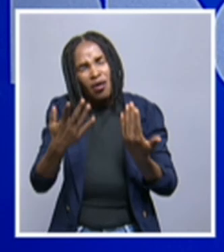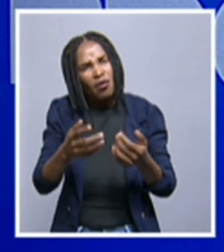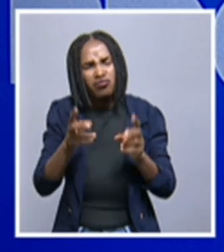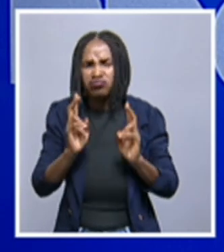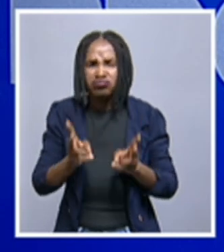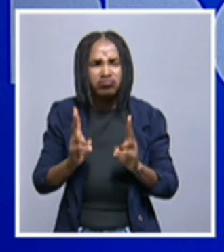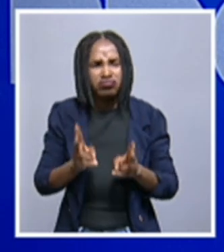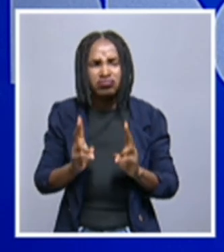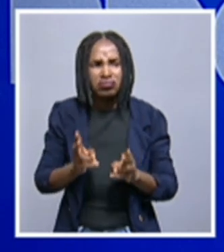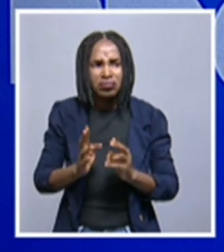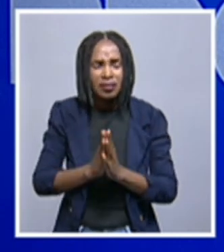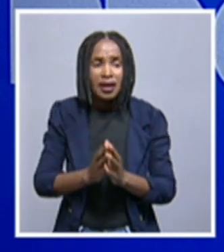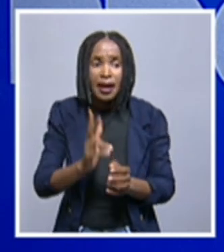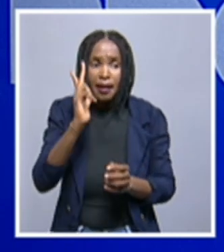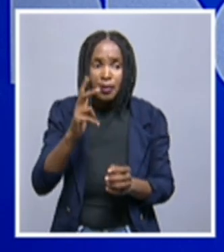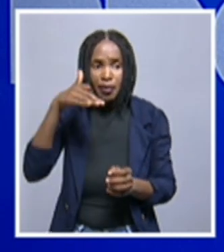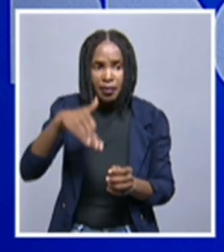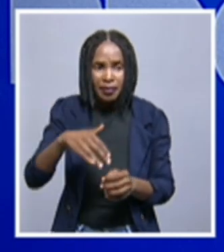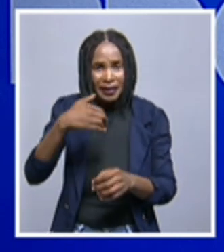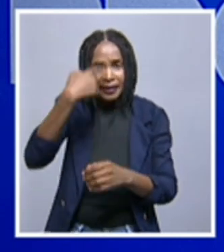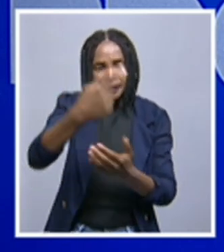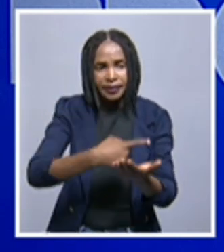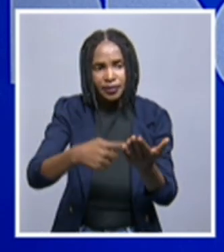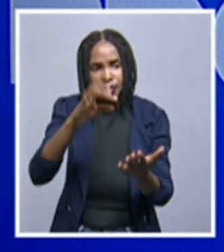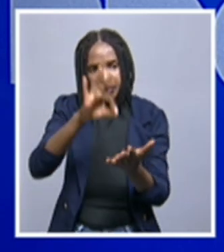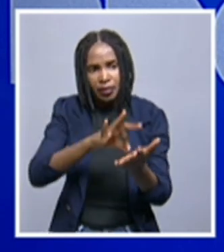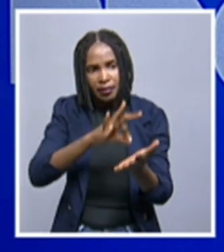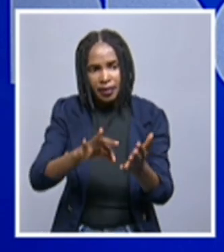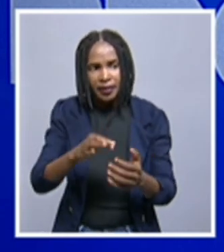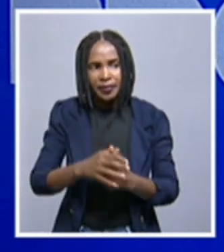27th of November to elect their presidential and National Assembly candidates.